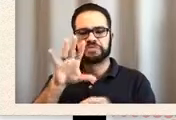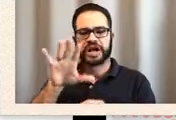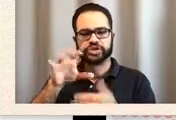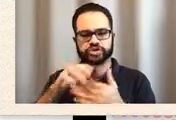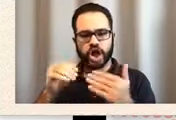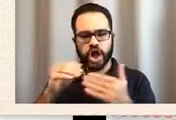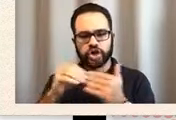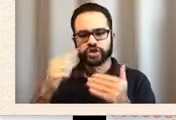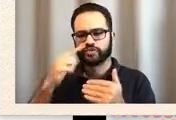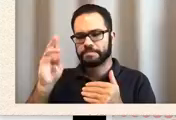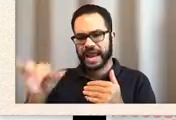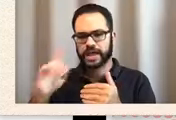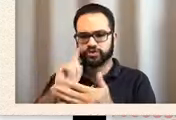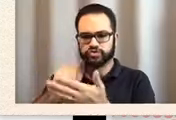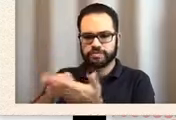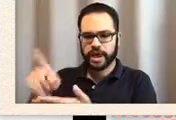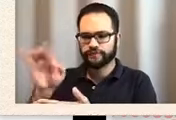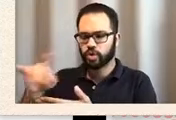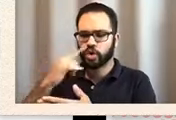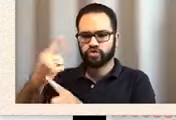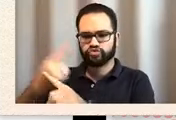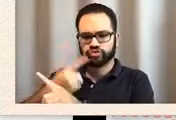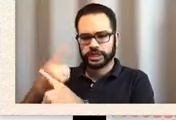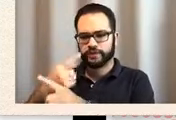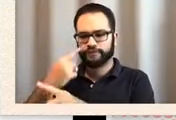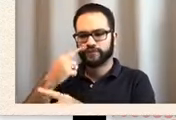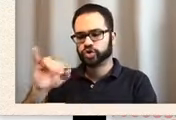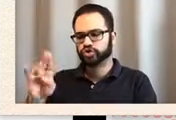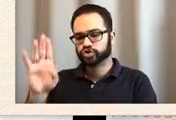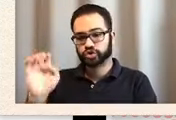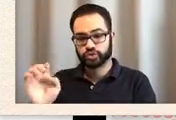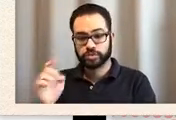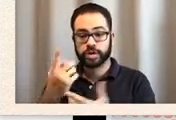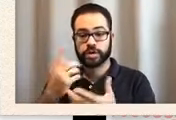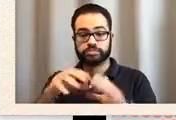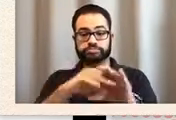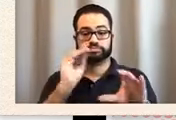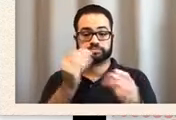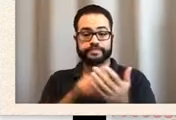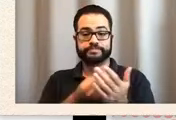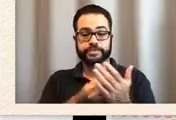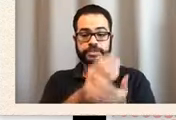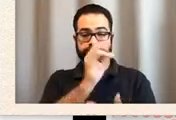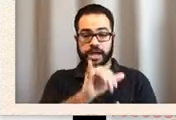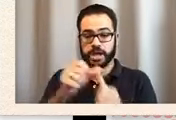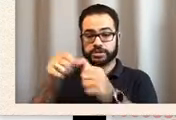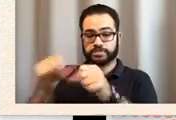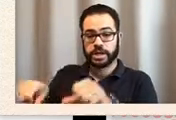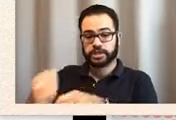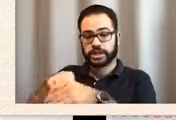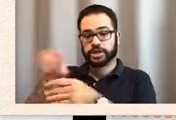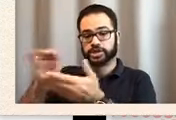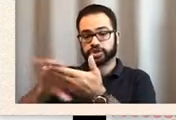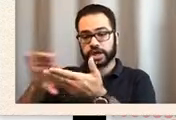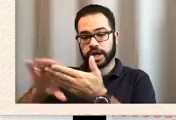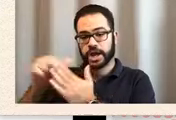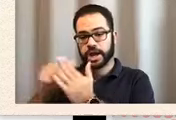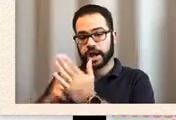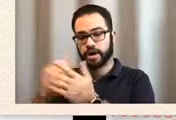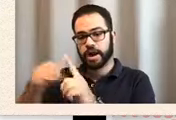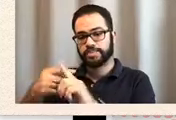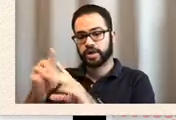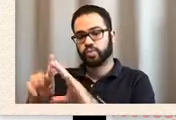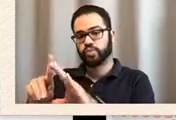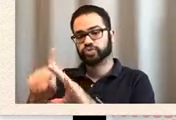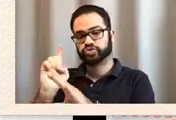to pay for a housing expense in June. Well, she takes that money out in May, deposits it into her checking account, and then withdraws it out in